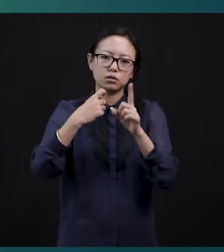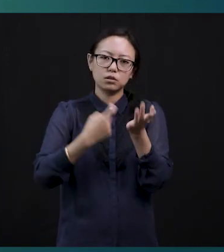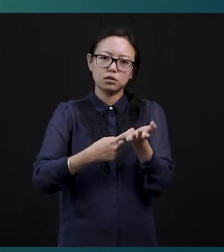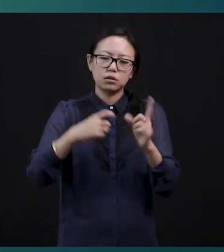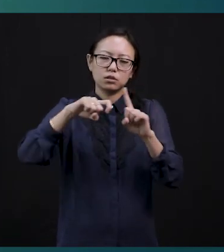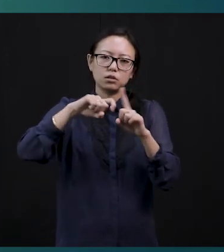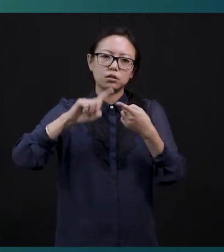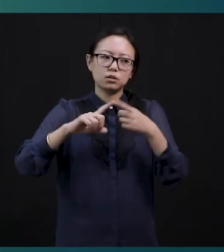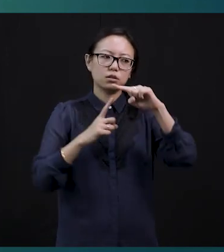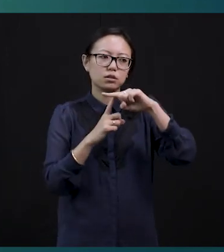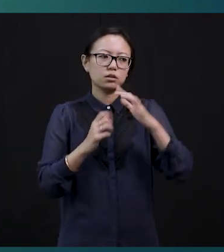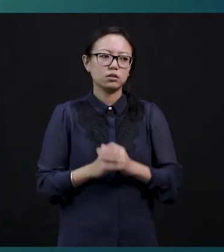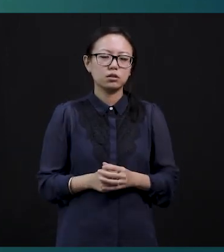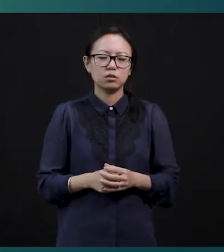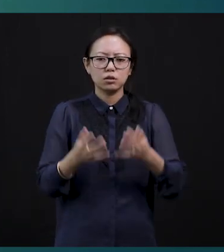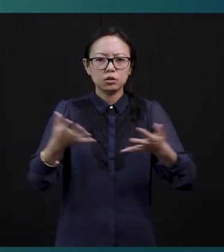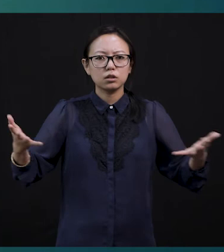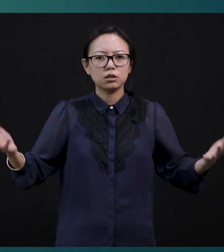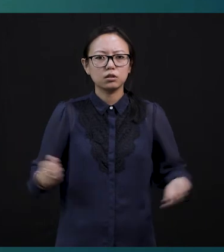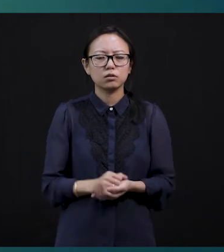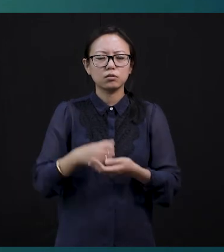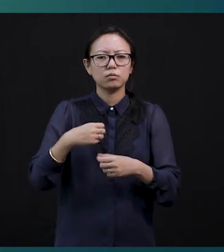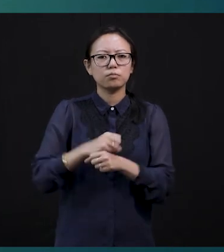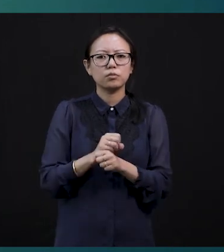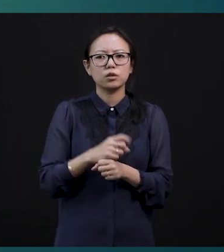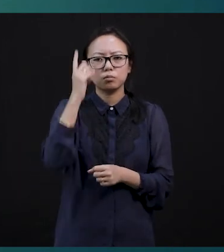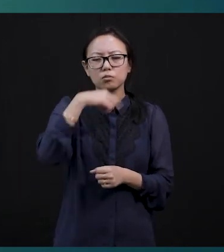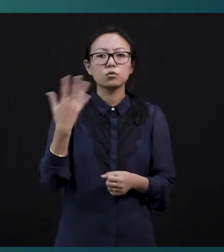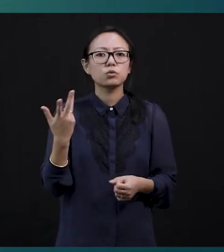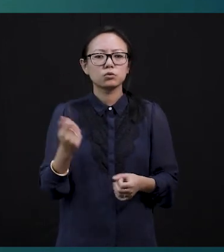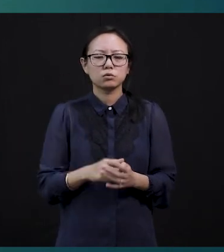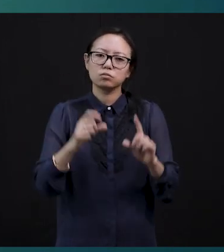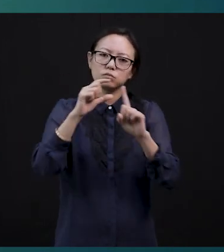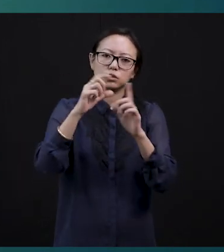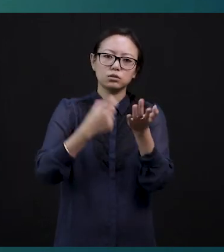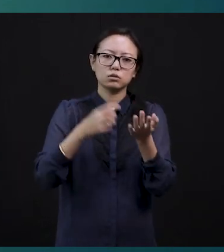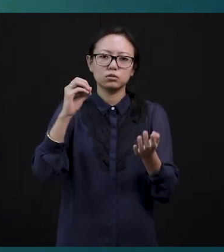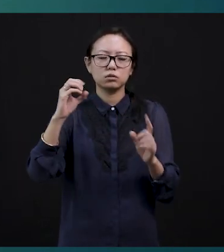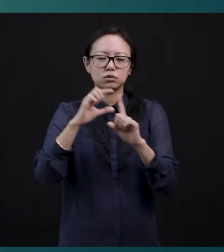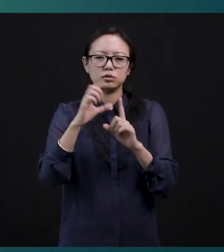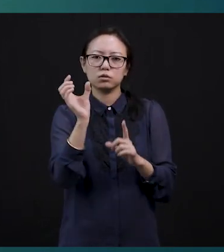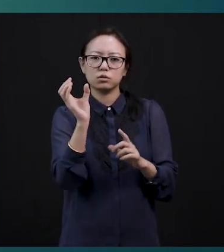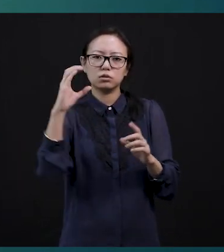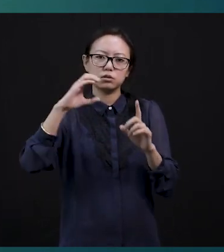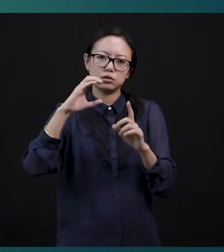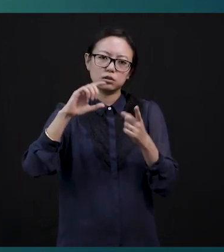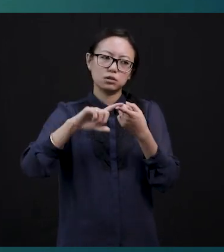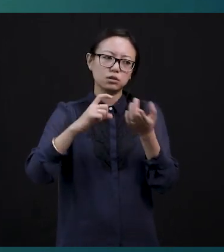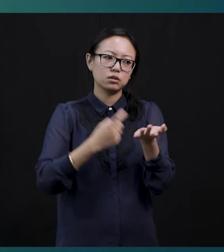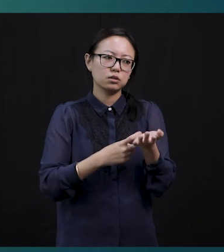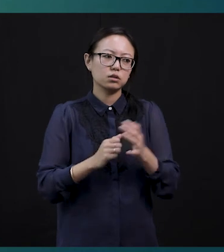goods is known as simple producer. The third one, wholesalers act as dash